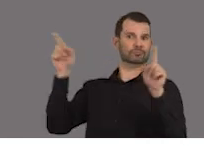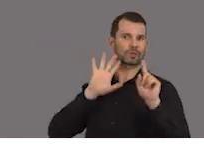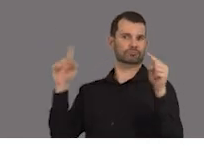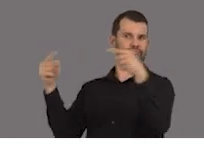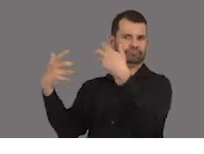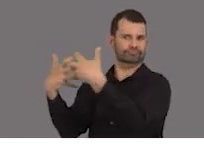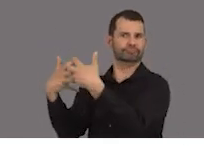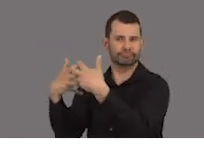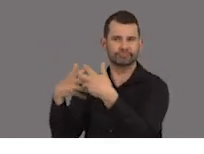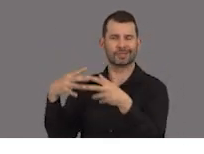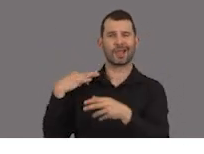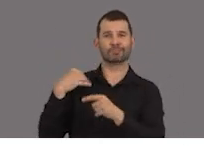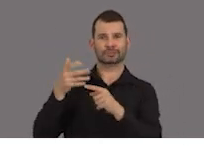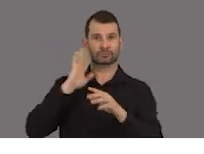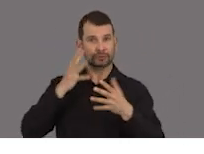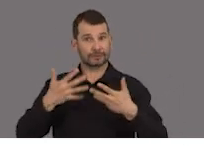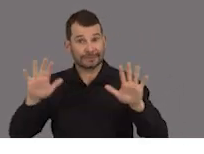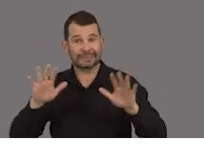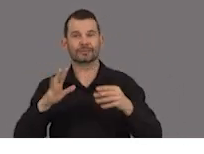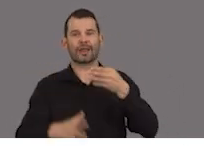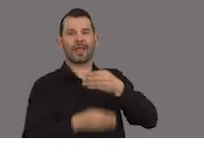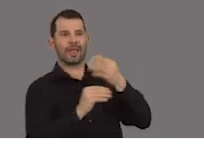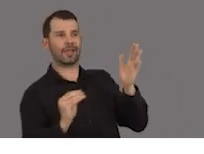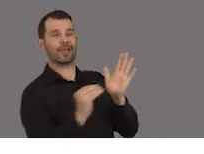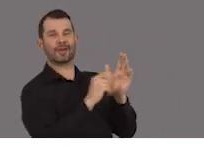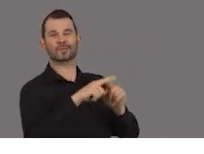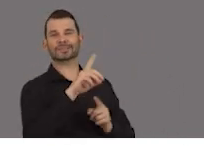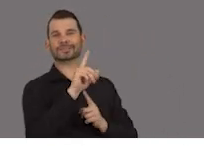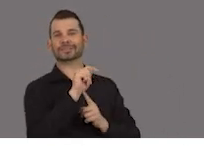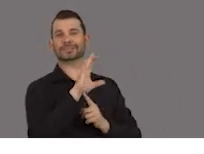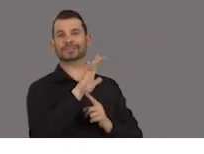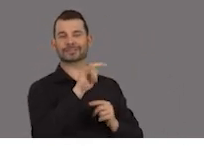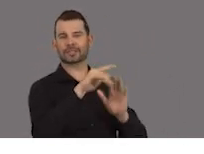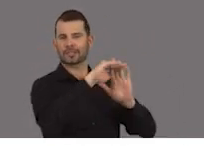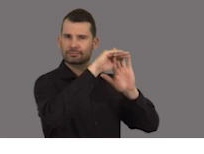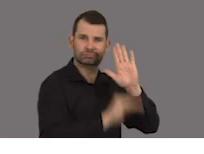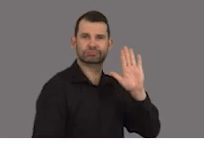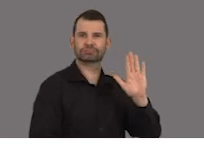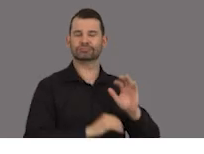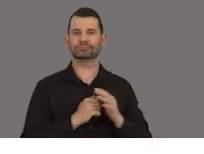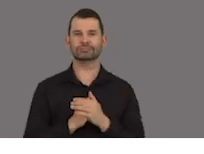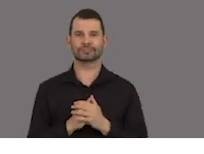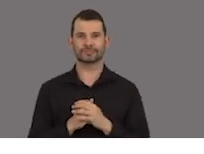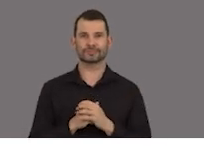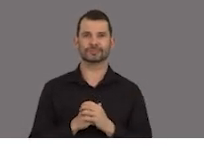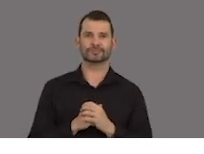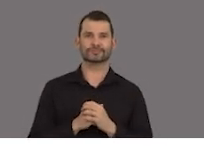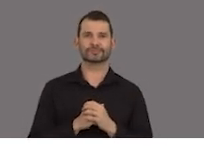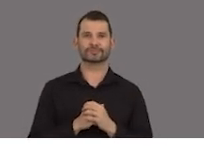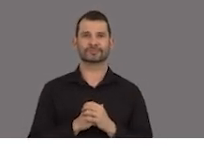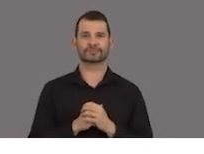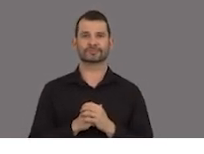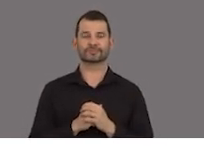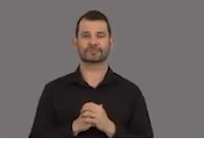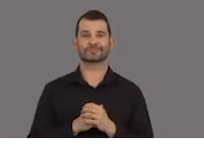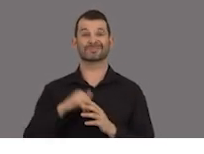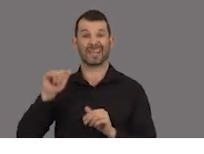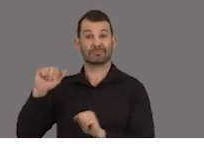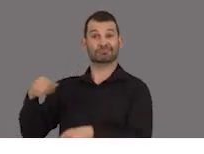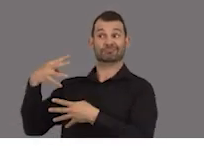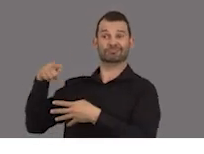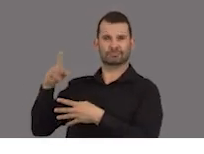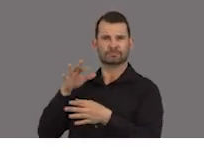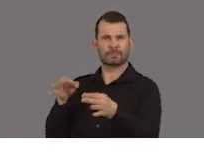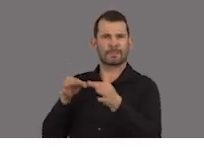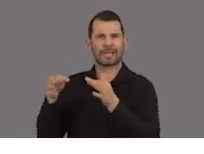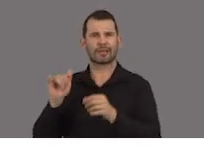system. The application is complete and added to the DTC inventory. The page explains